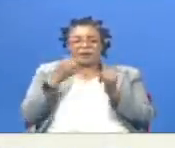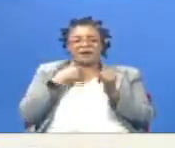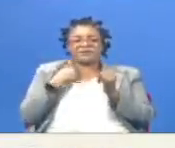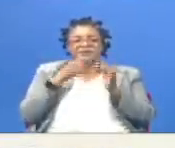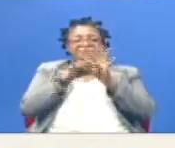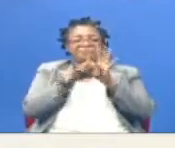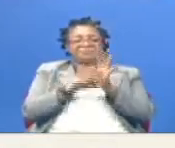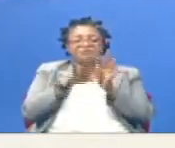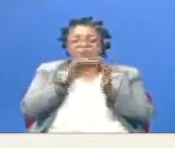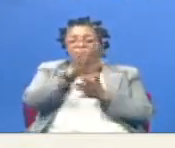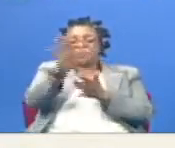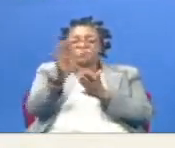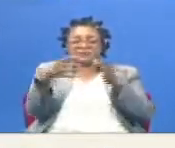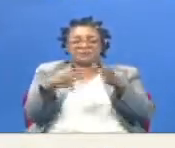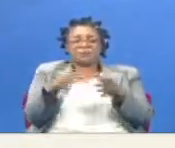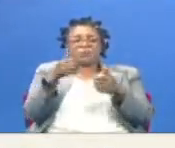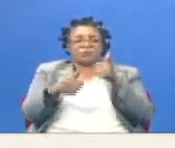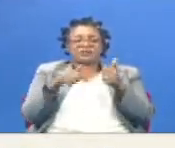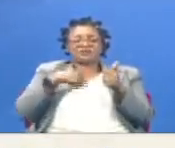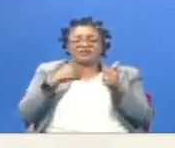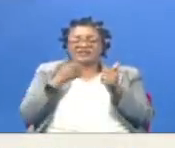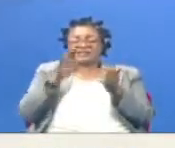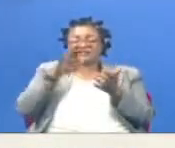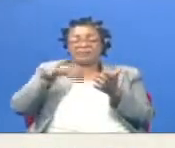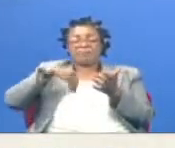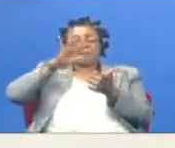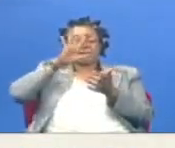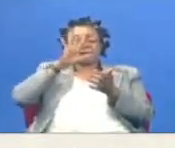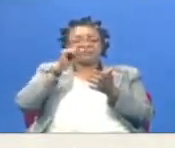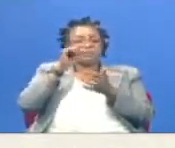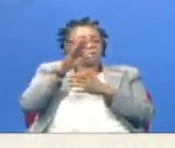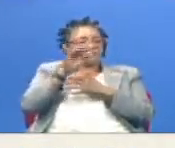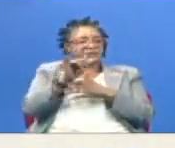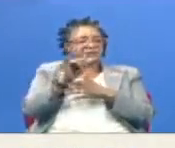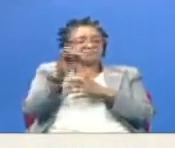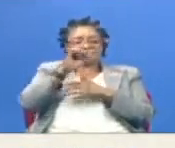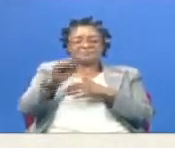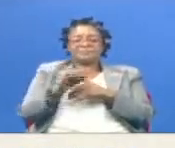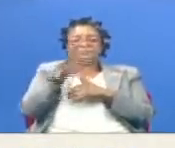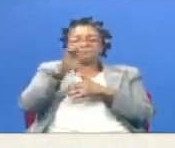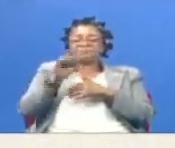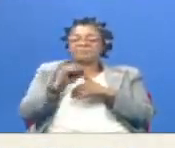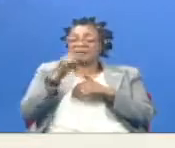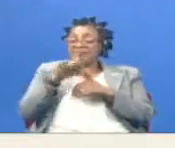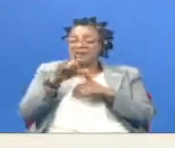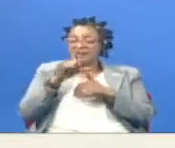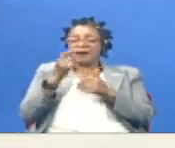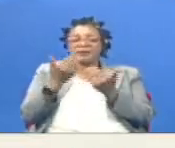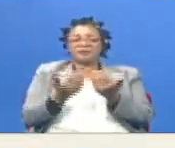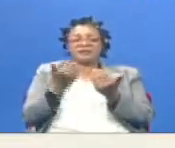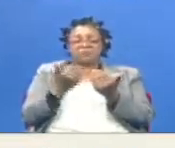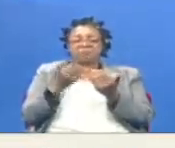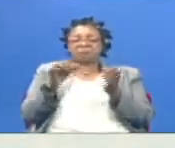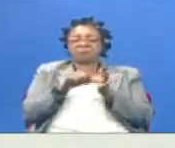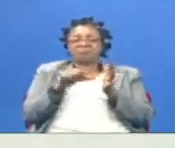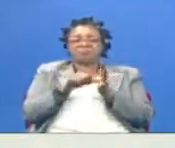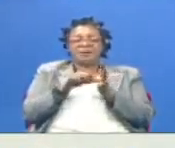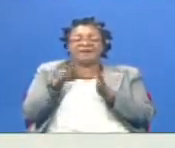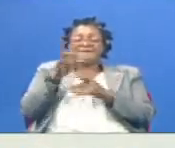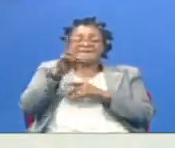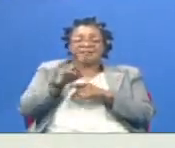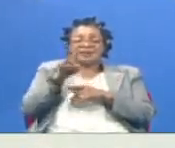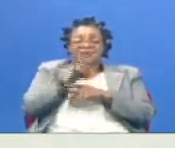aggrieved teams, with the promotion of APS Bomet and Fortune Sacco from the Super League to the Premier League now in jeopardy. Vihiga Bullets